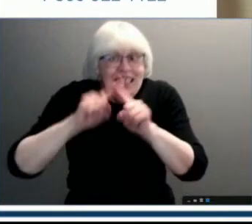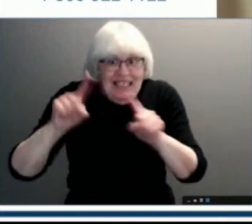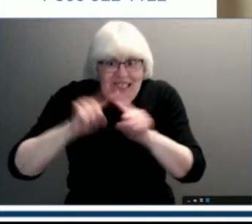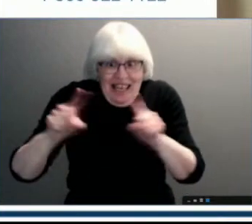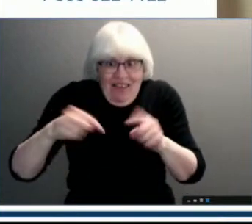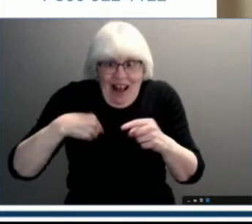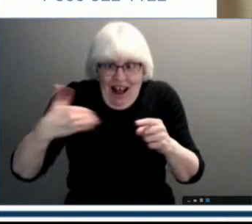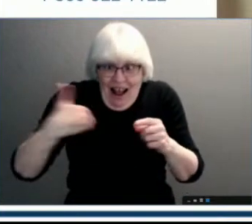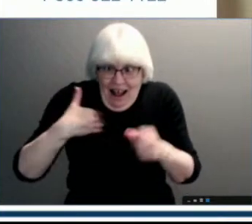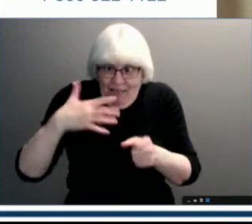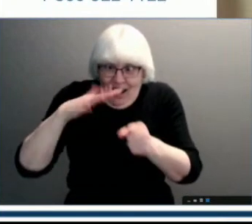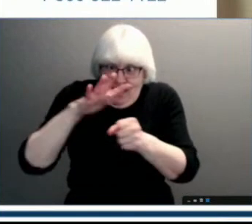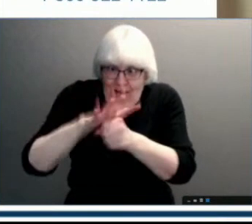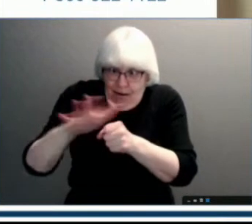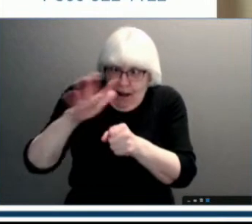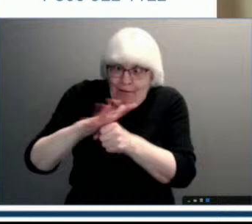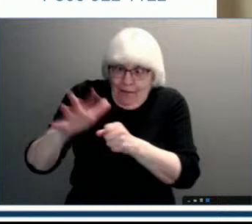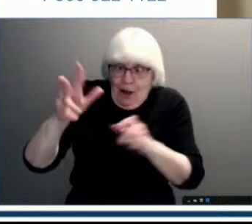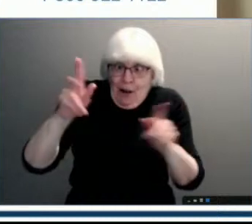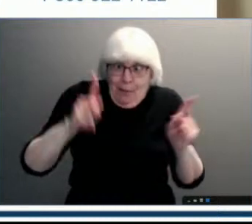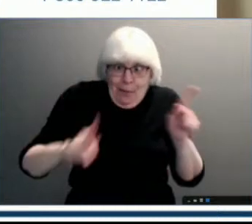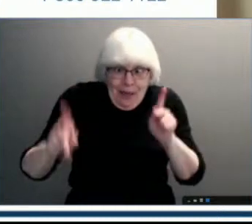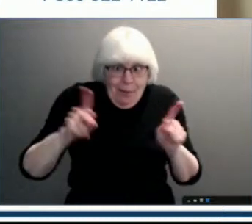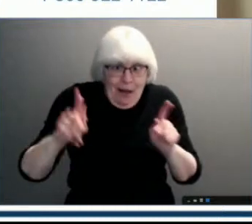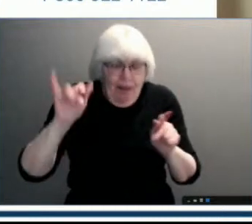have availability. So we put that call out.